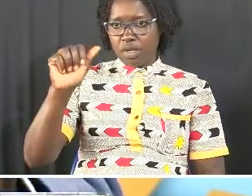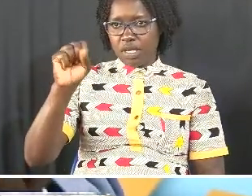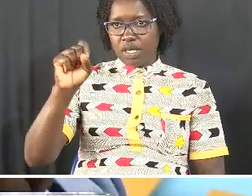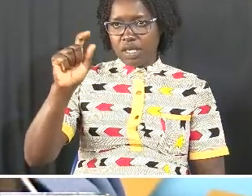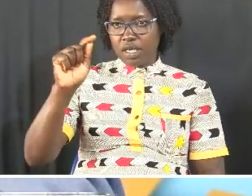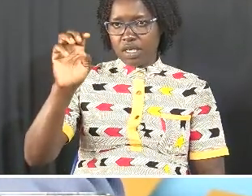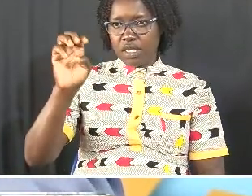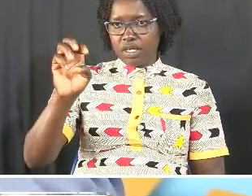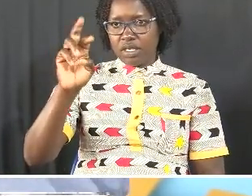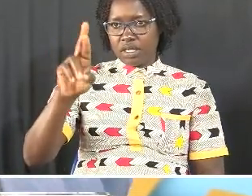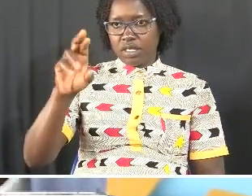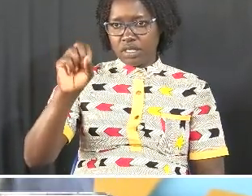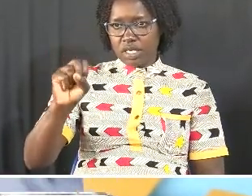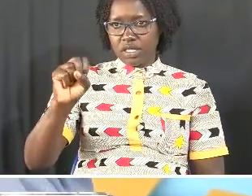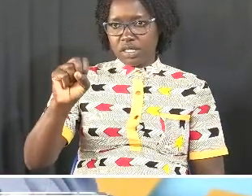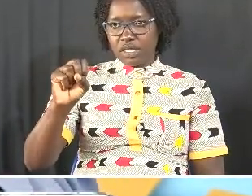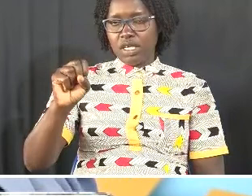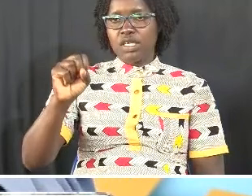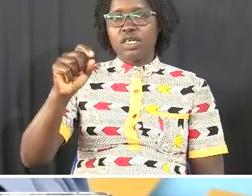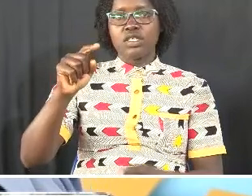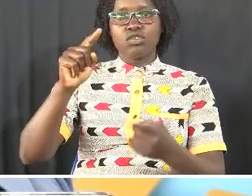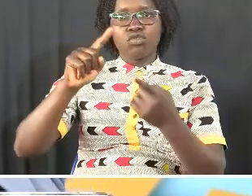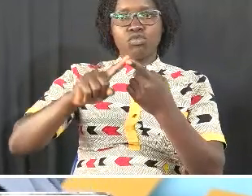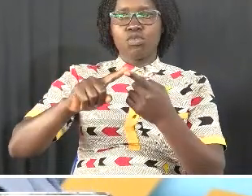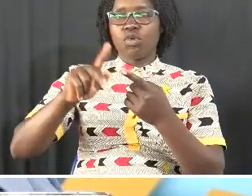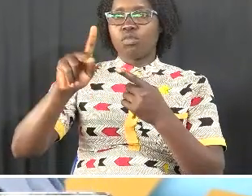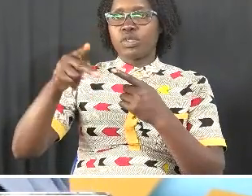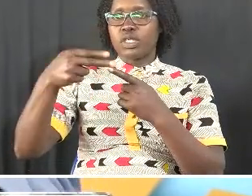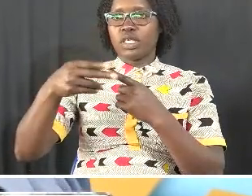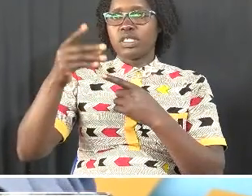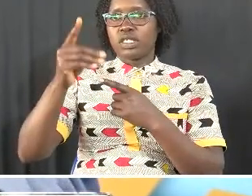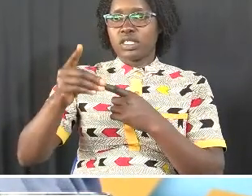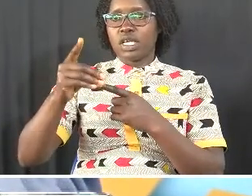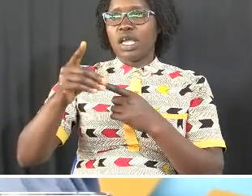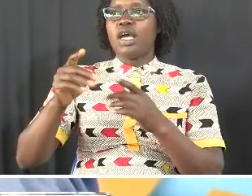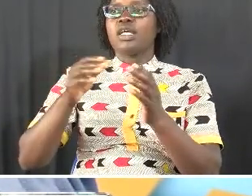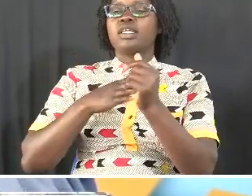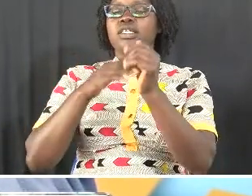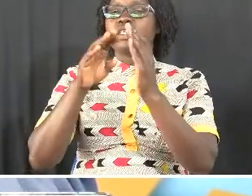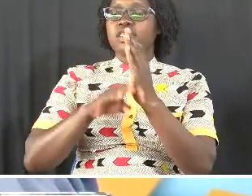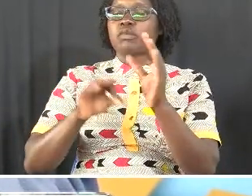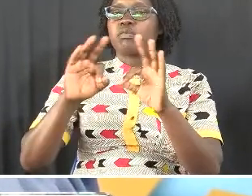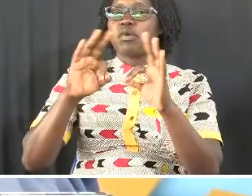There is leadership and other programs, public health and others. You'll see them.